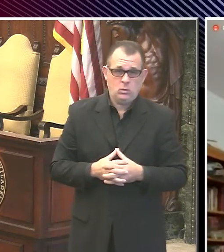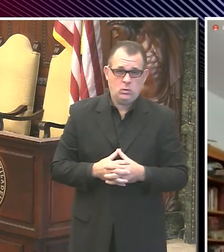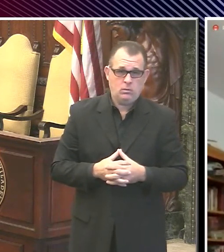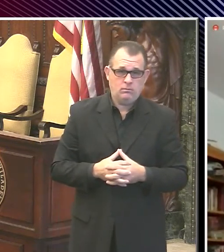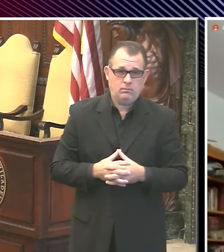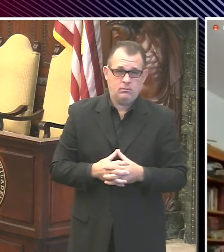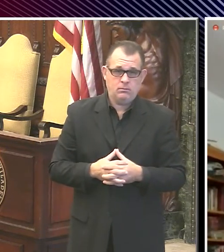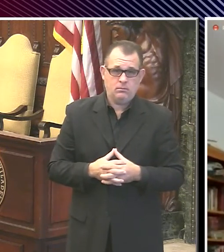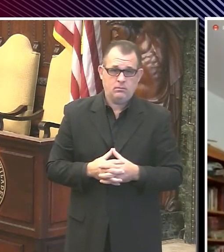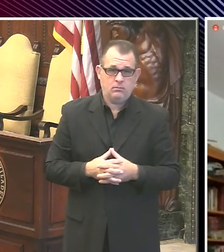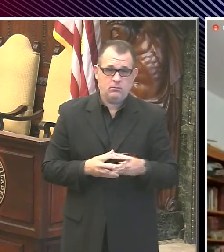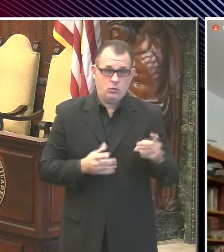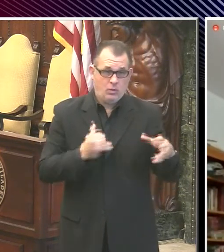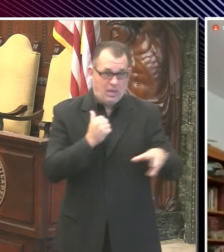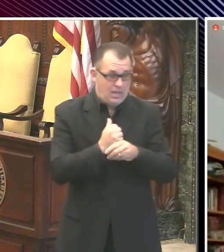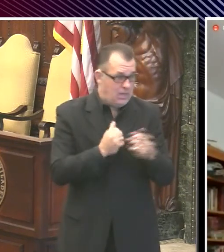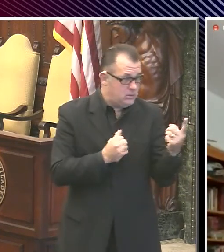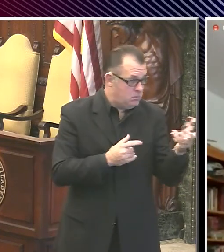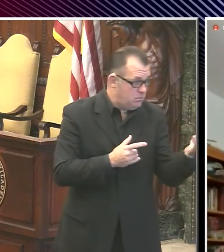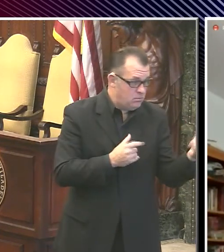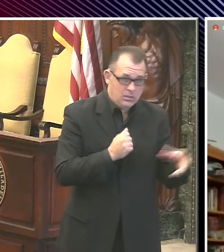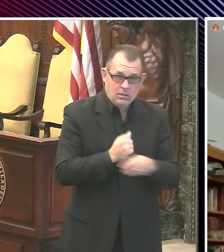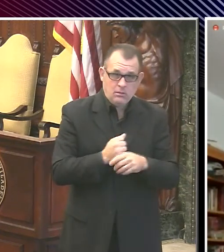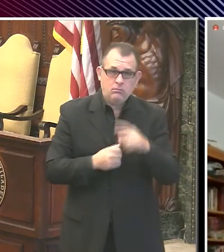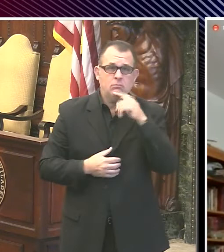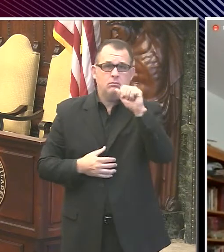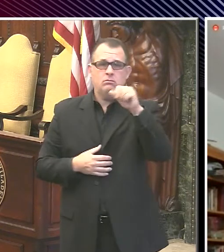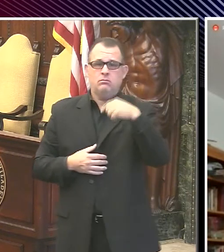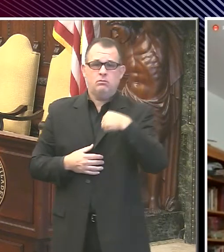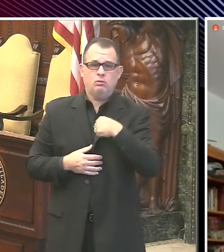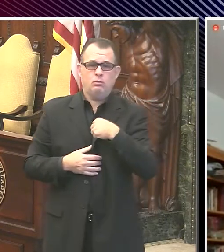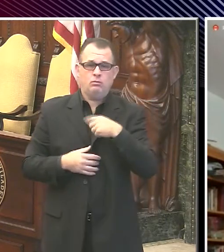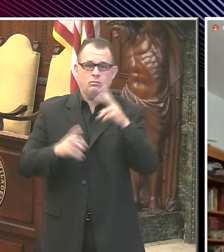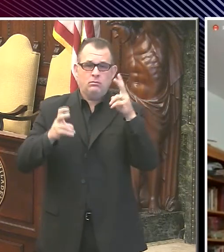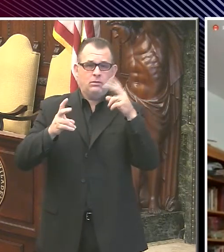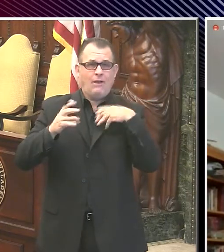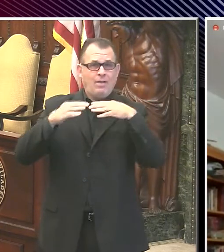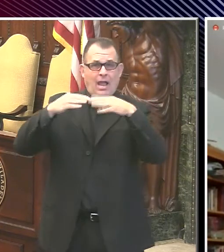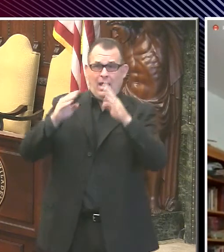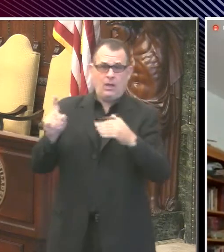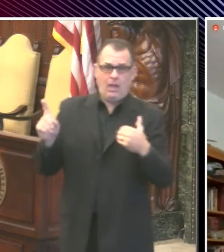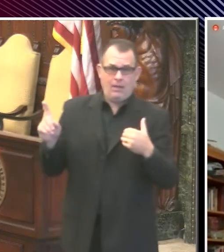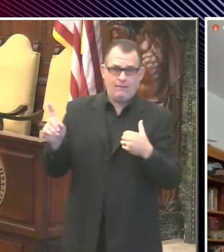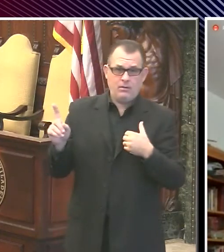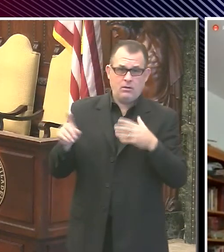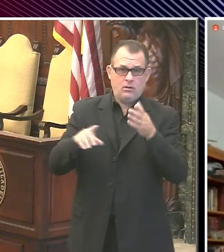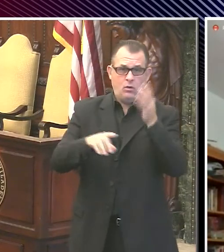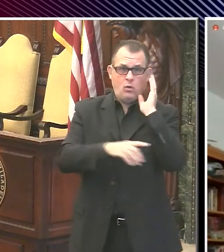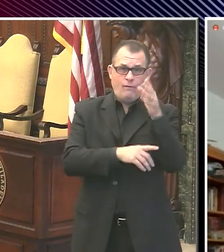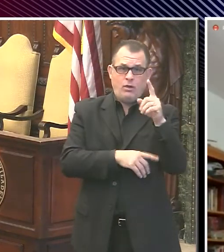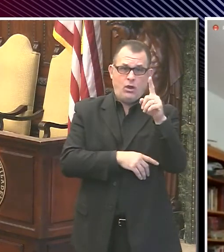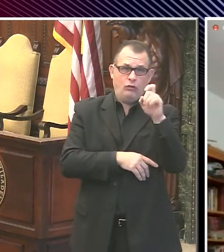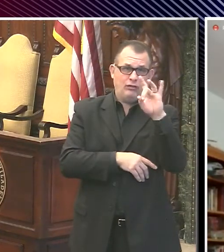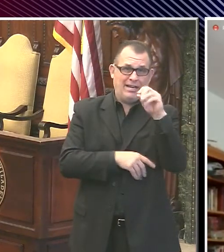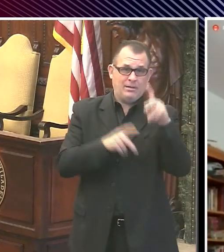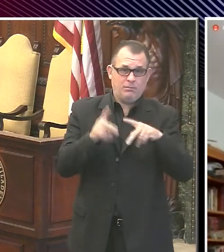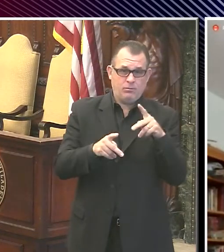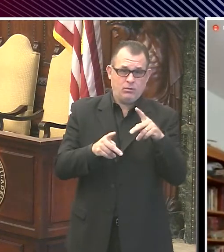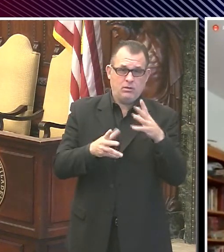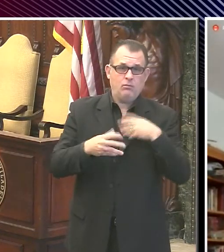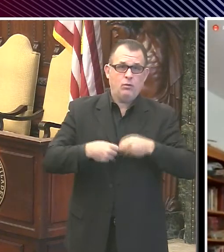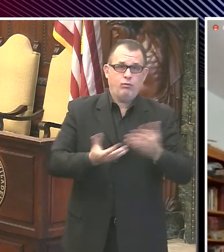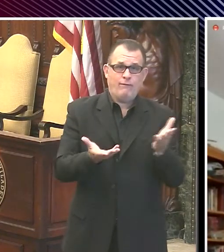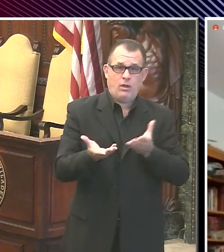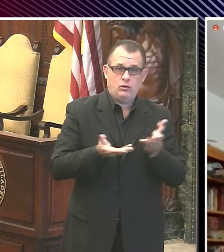add that we have housed, I think, over 109 people, provide other services to